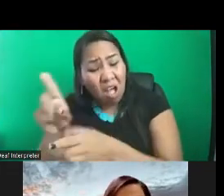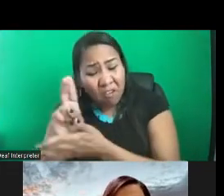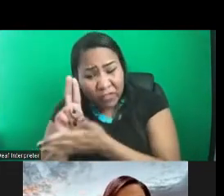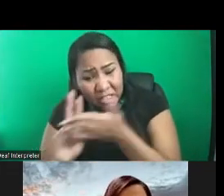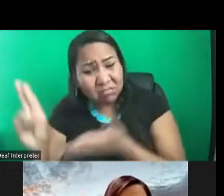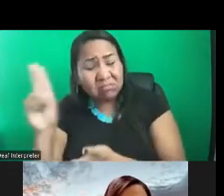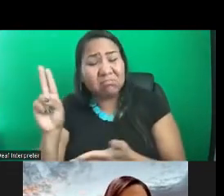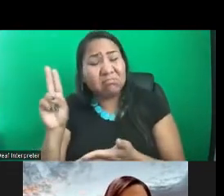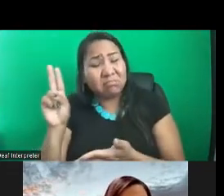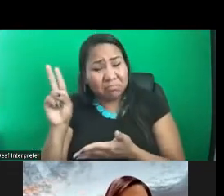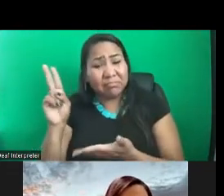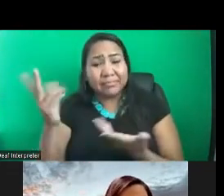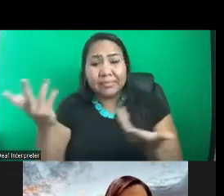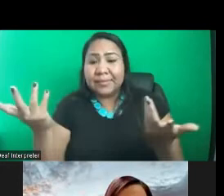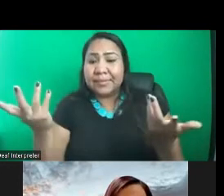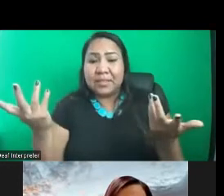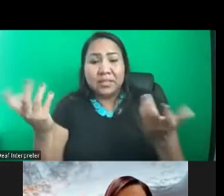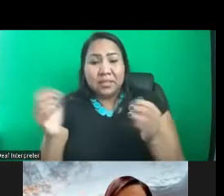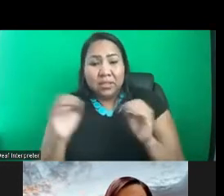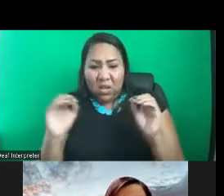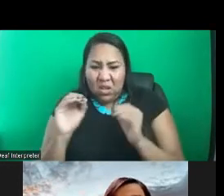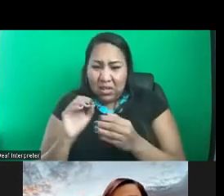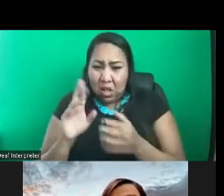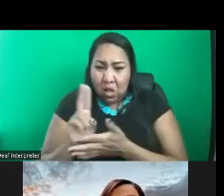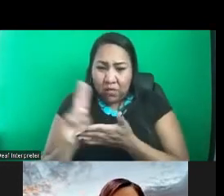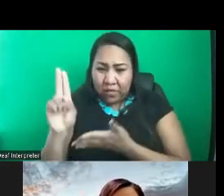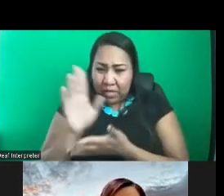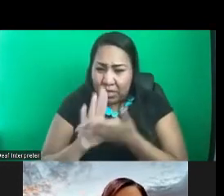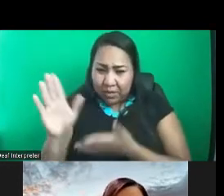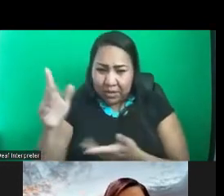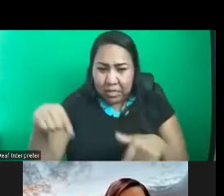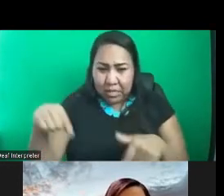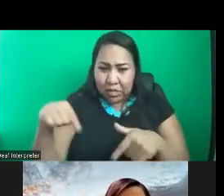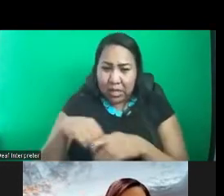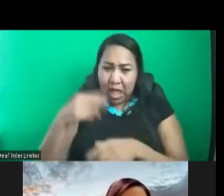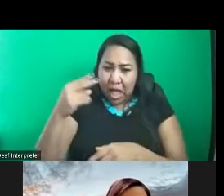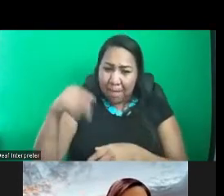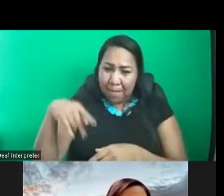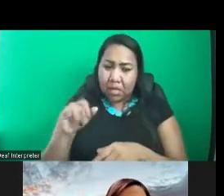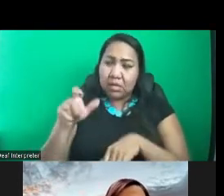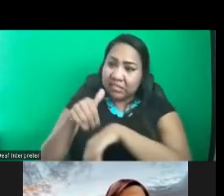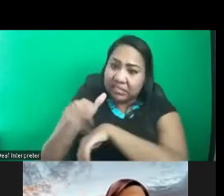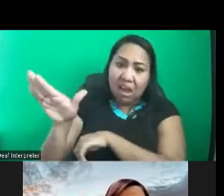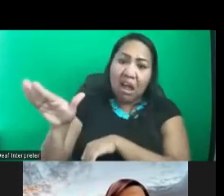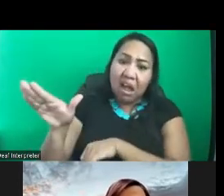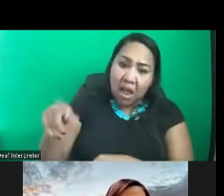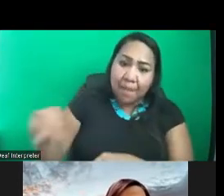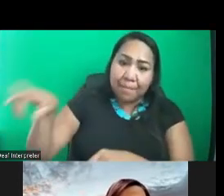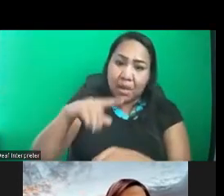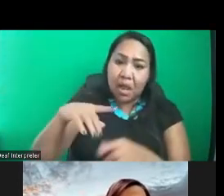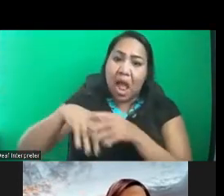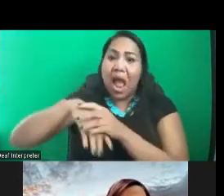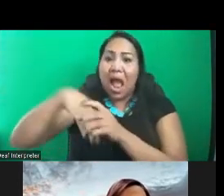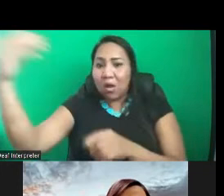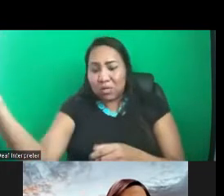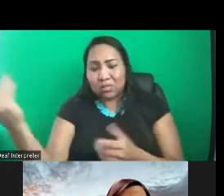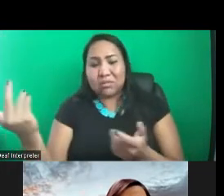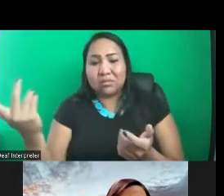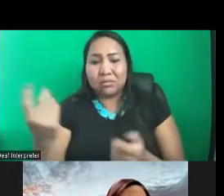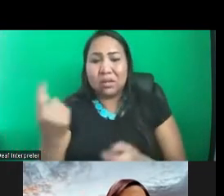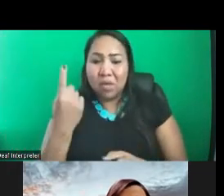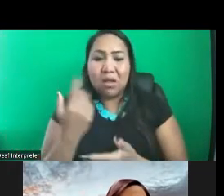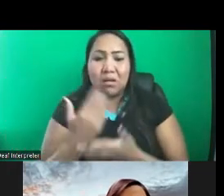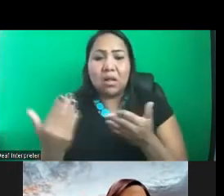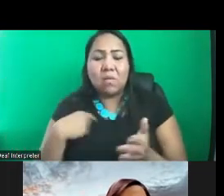have any colleges or universities here on Hopi, so we have to send them off reservation. And one of the patterns that I've observed is that a lot of